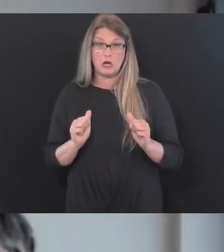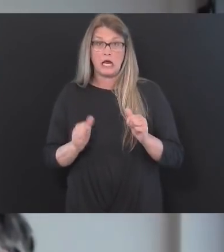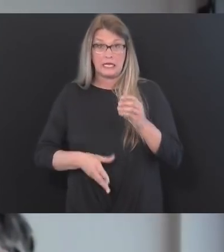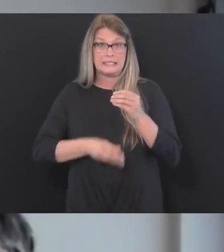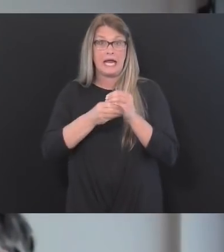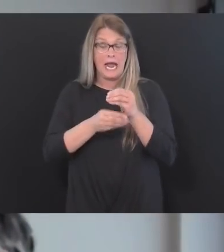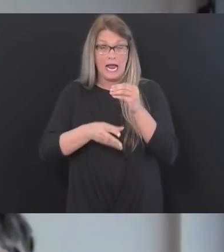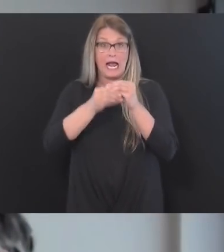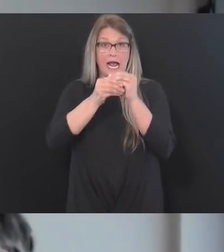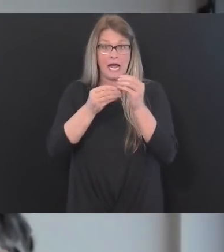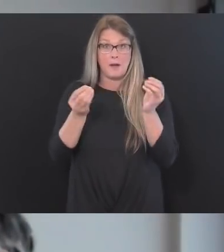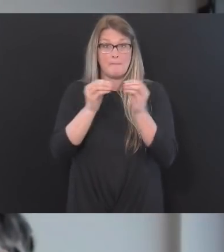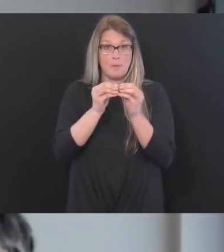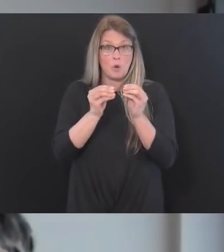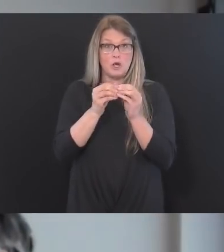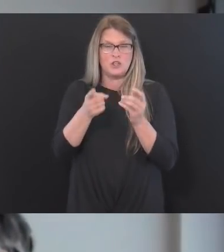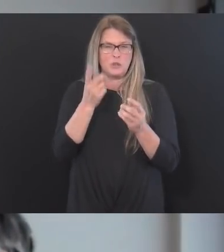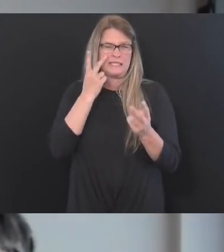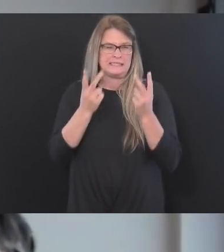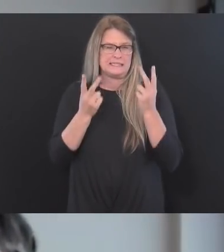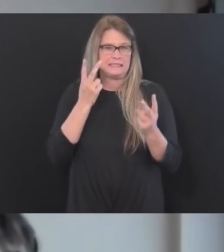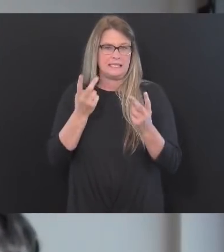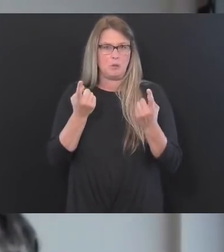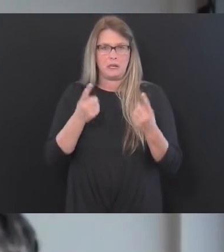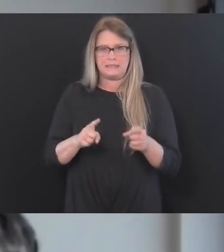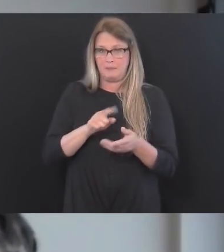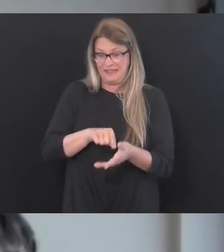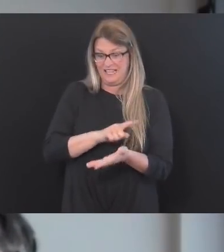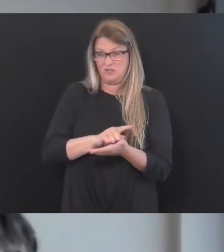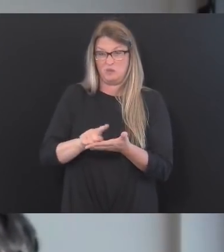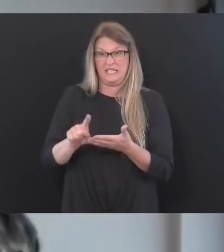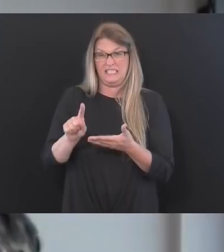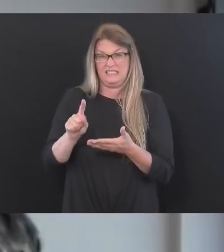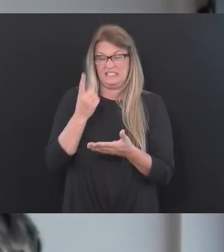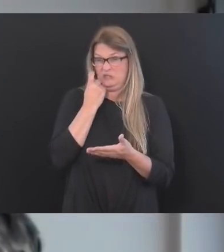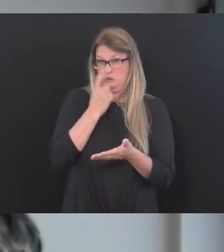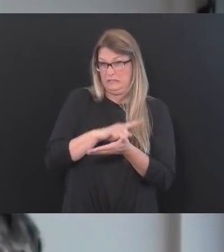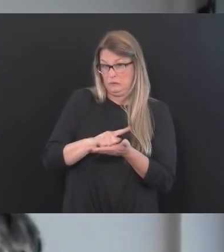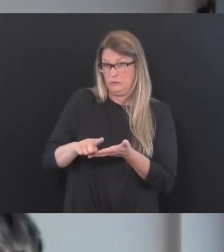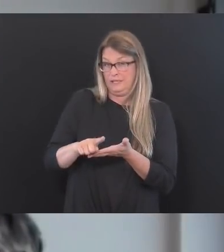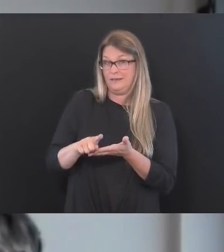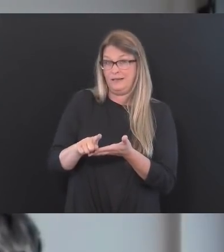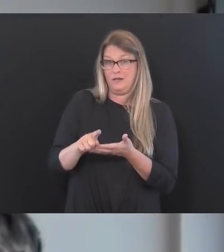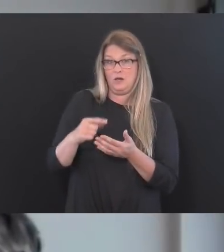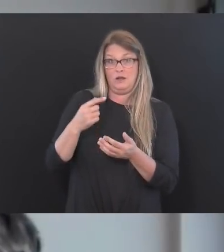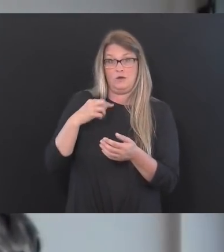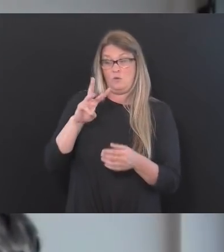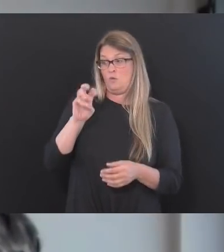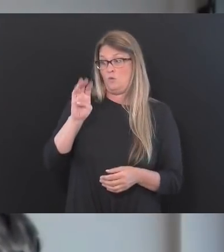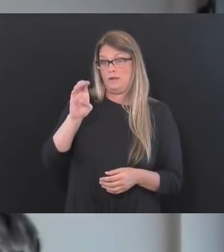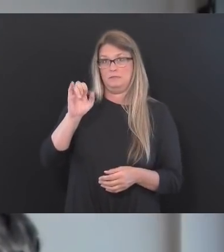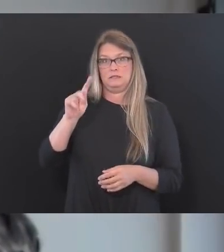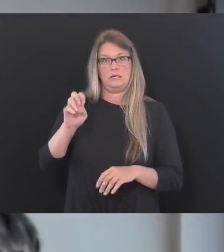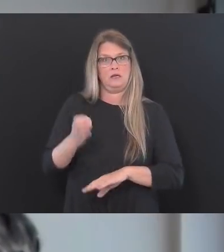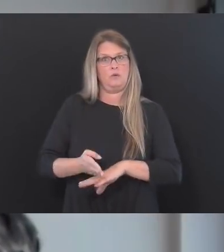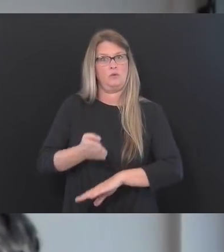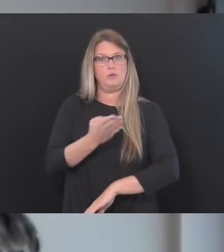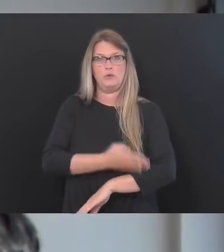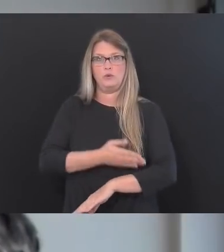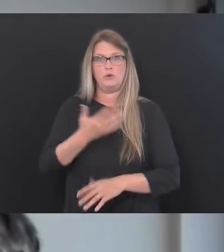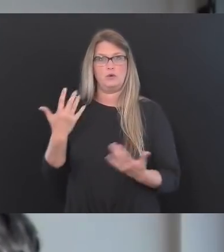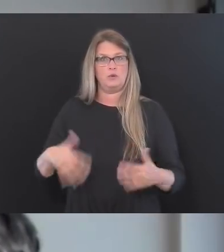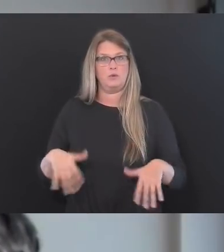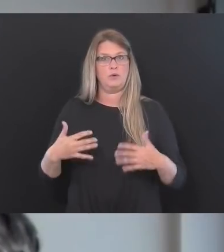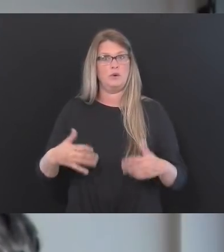seen, what's been done over the past week or so, the website is much improved. We're looking at